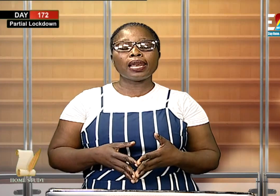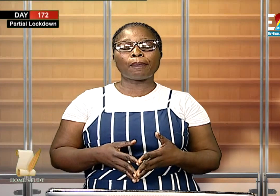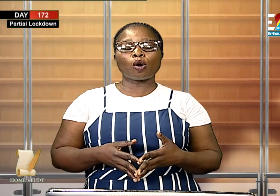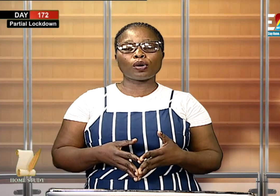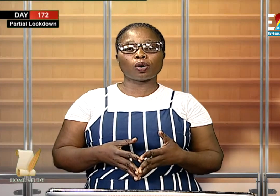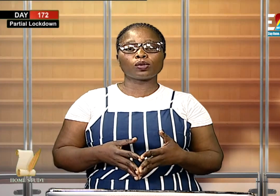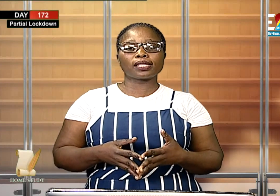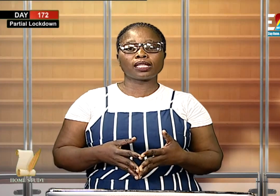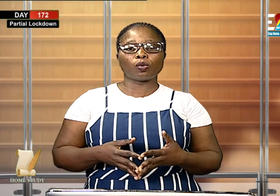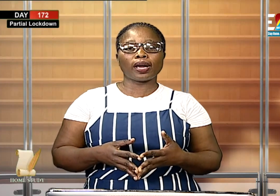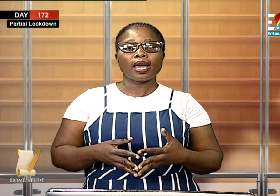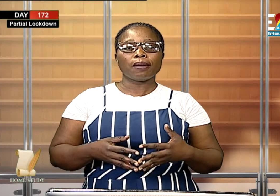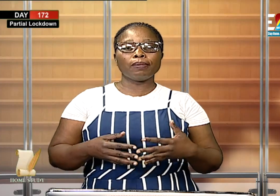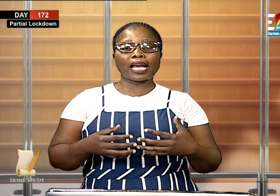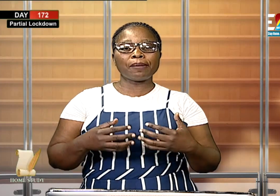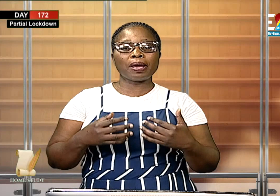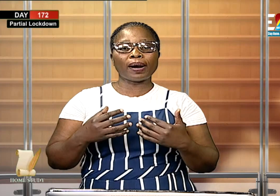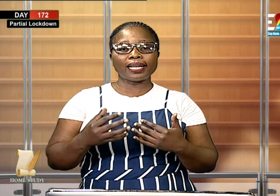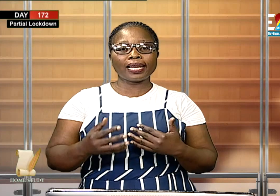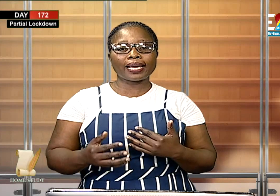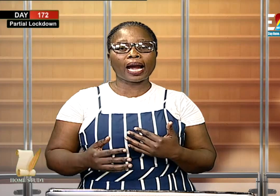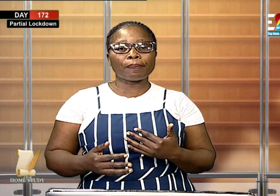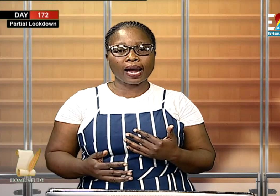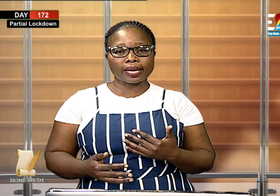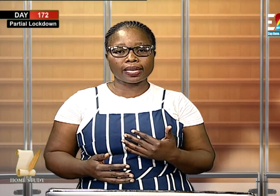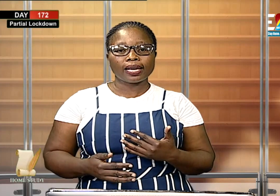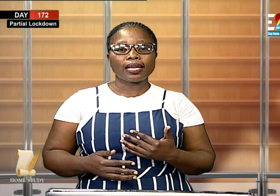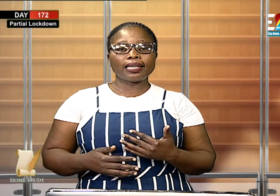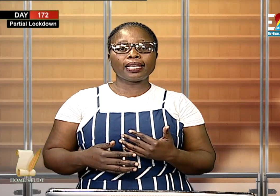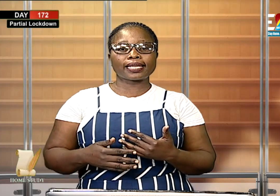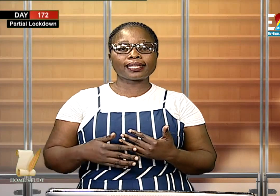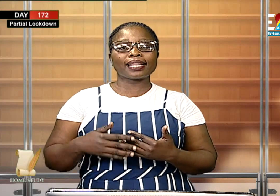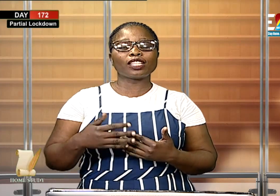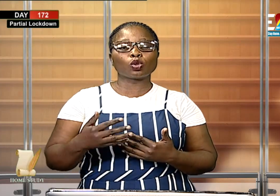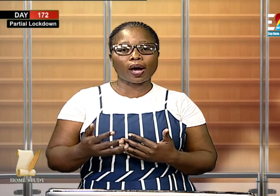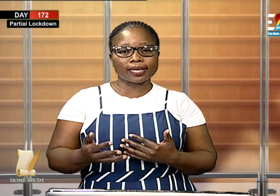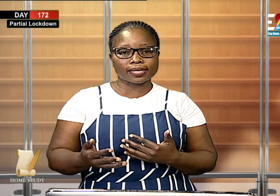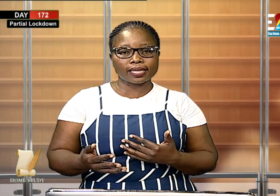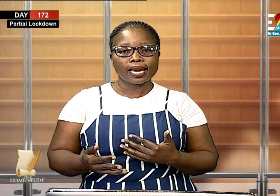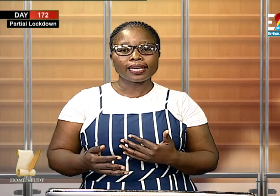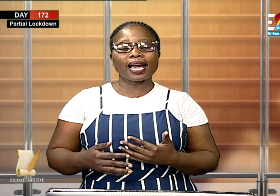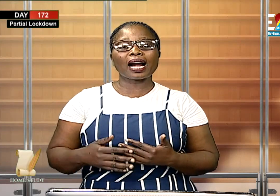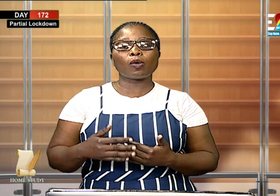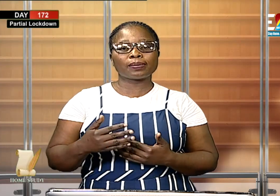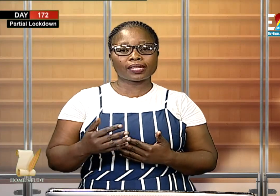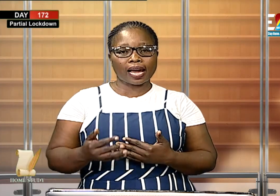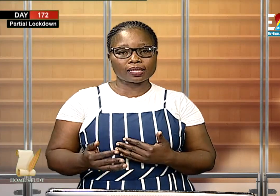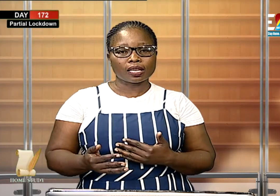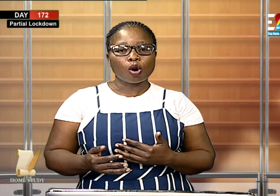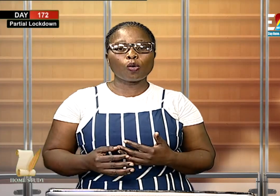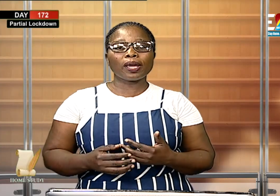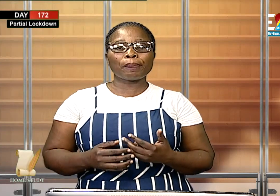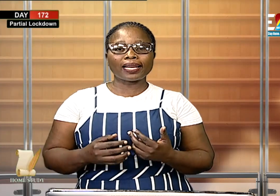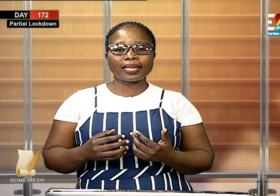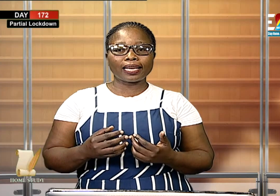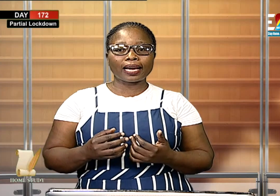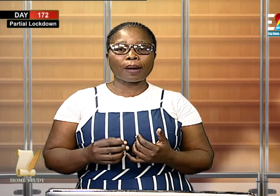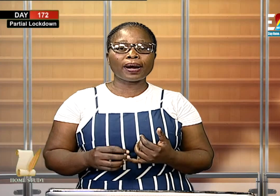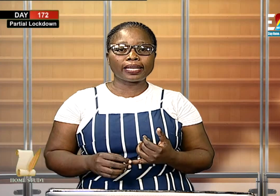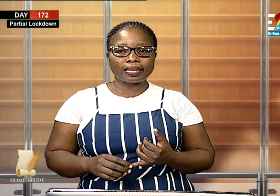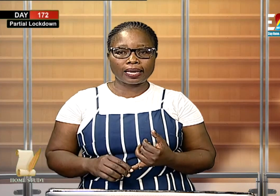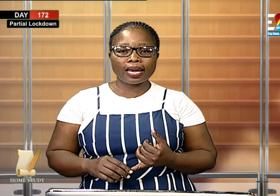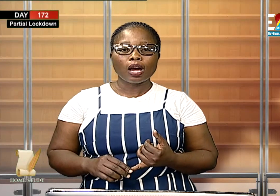wami lapho khona kuthitiwe mhlawumbe bhalela inkaphane lethe ngisathi incwadi yaka Websters